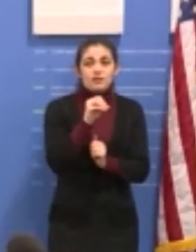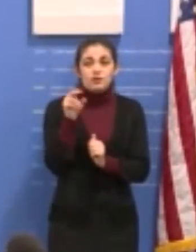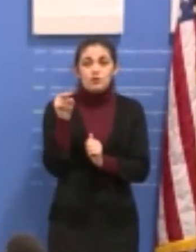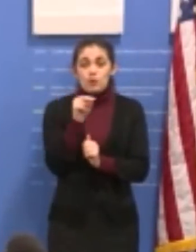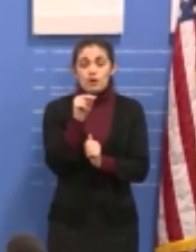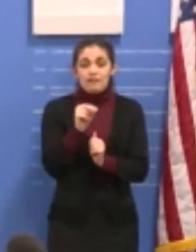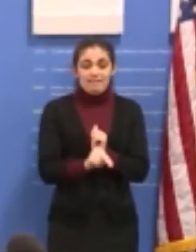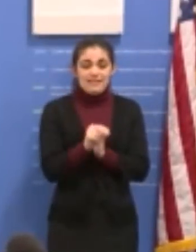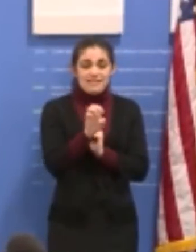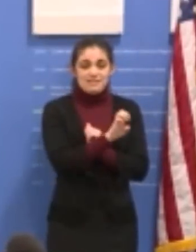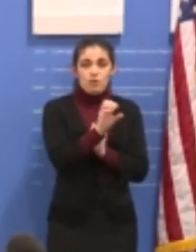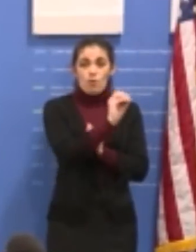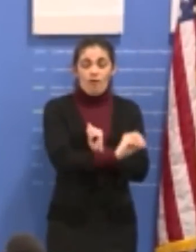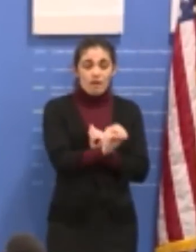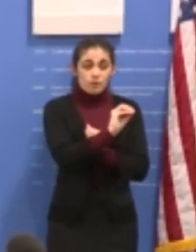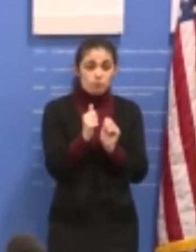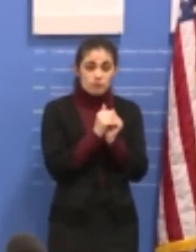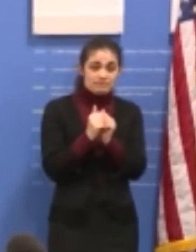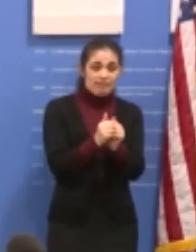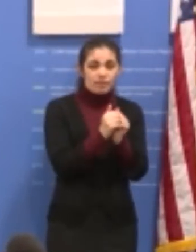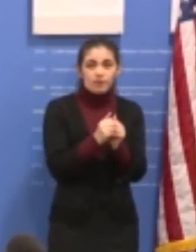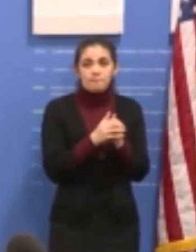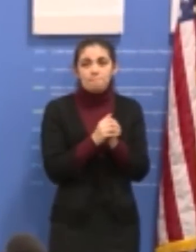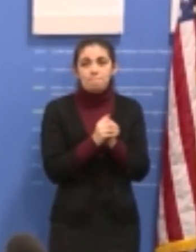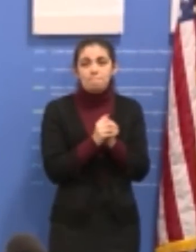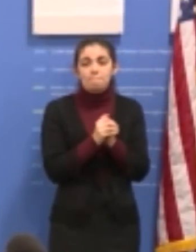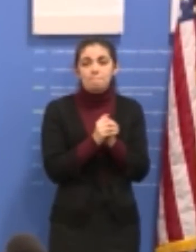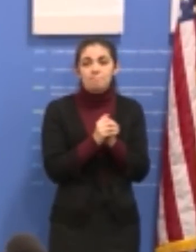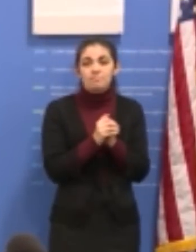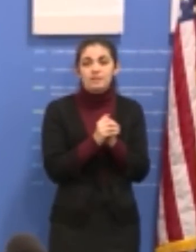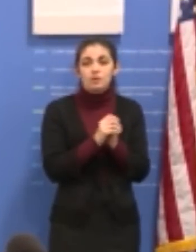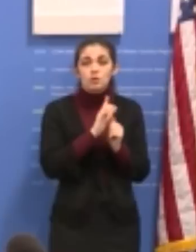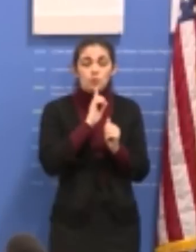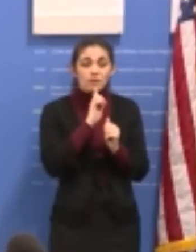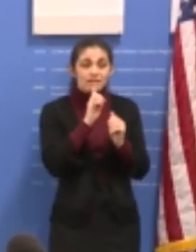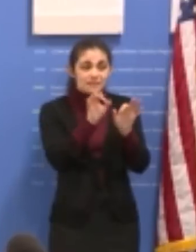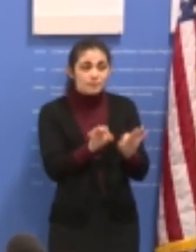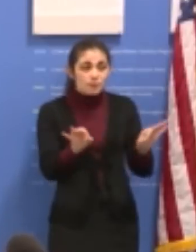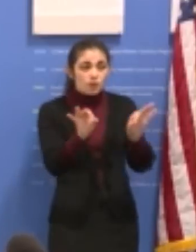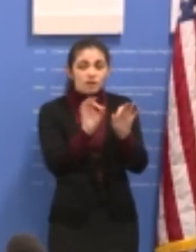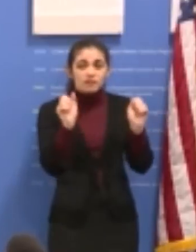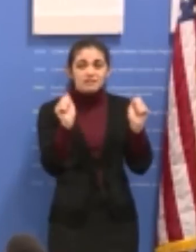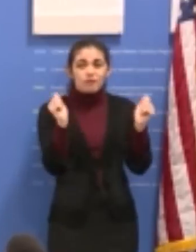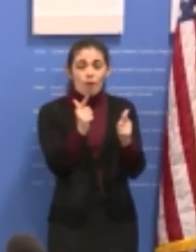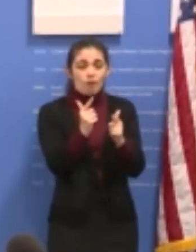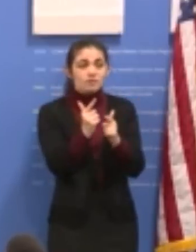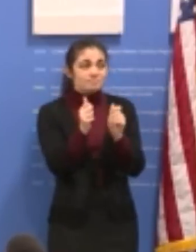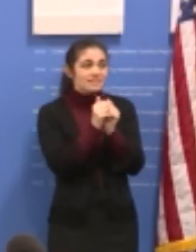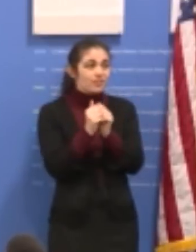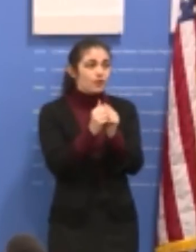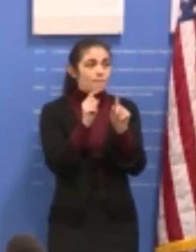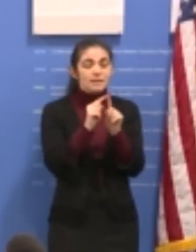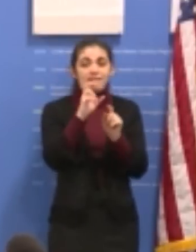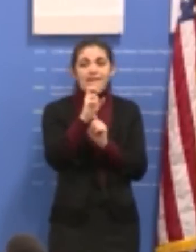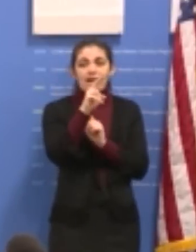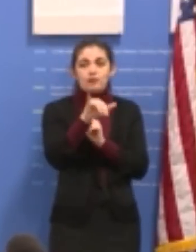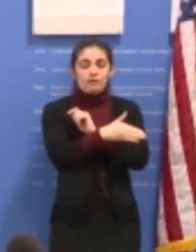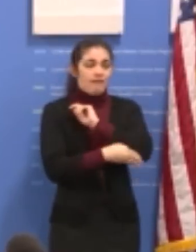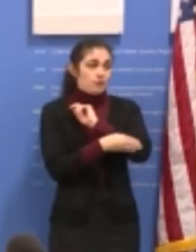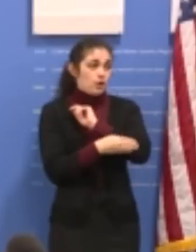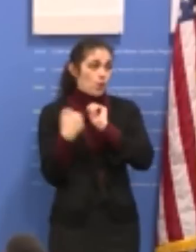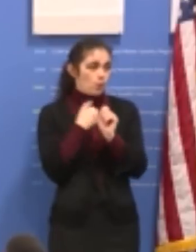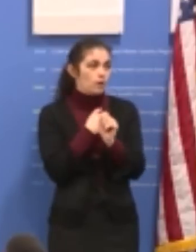not just about Cuyahoga County. Of course, our regional partners are critically important pieces of this, and we're in this together, Cuyahoga County. And so